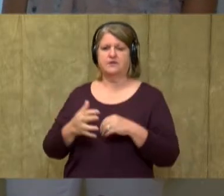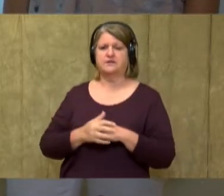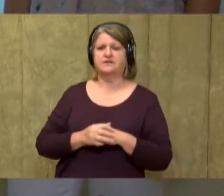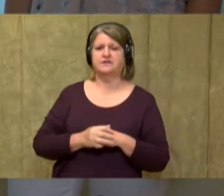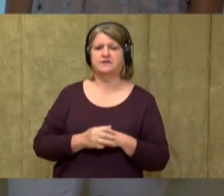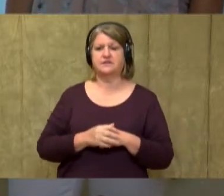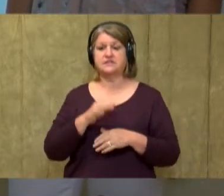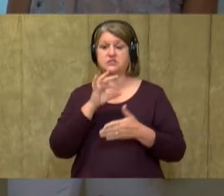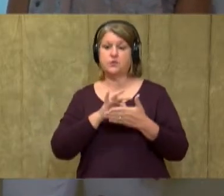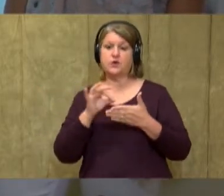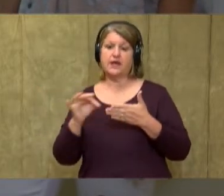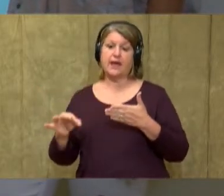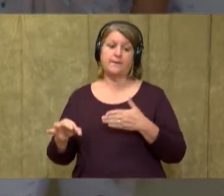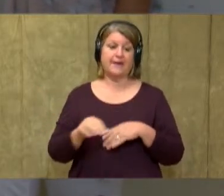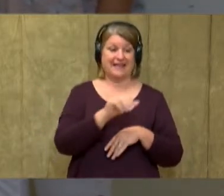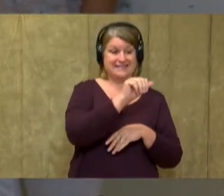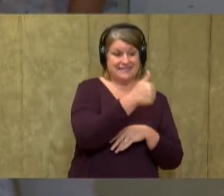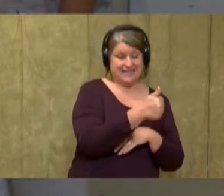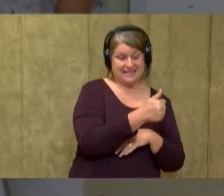So we're going to count by our tens.